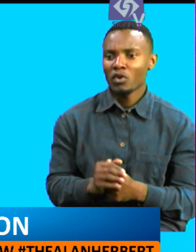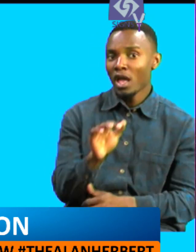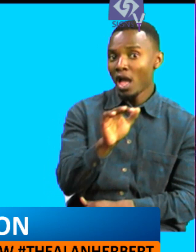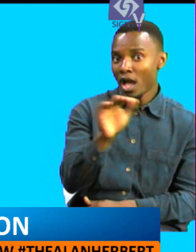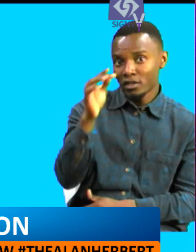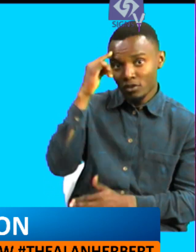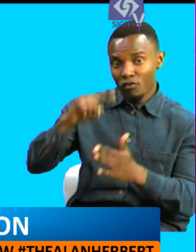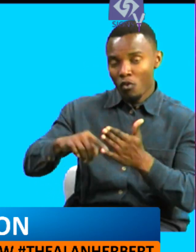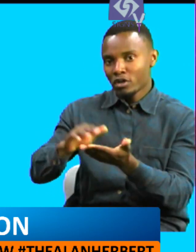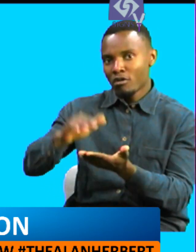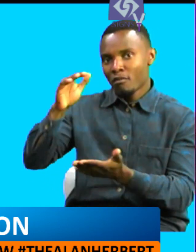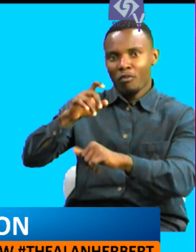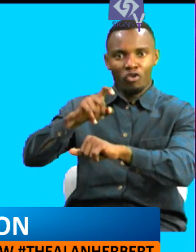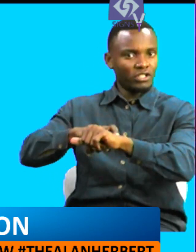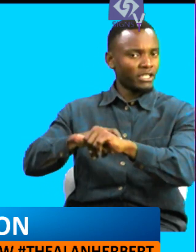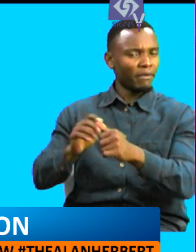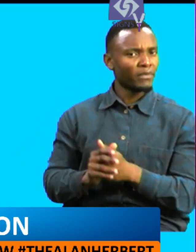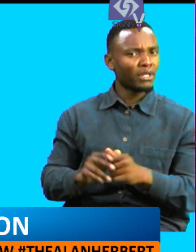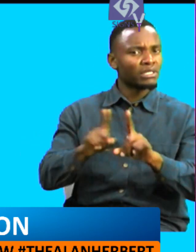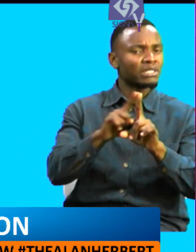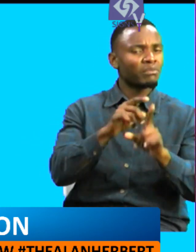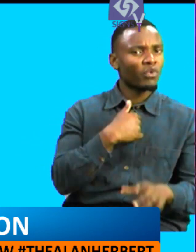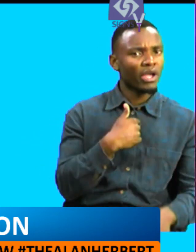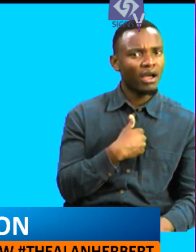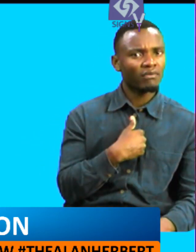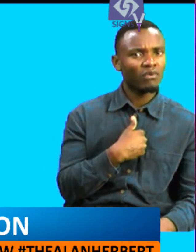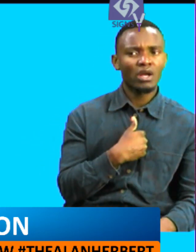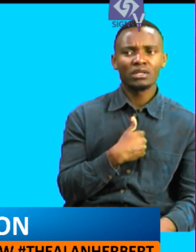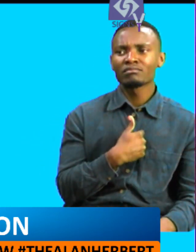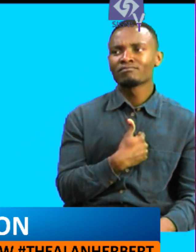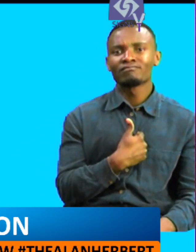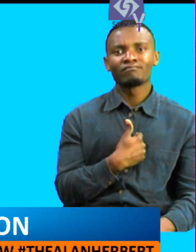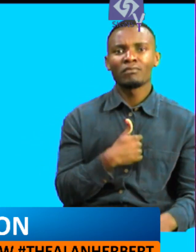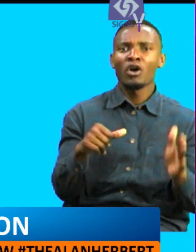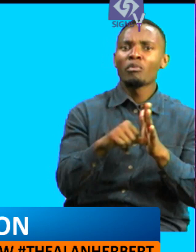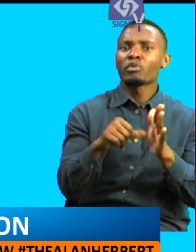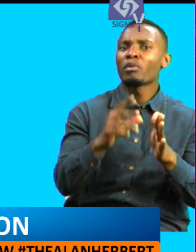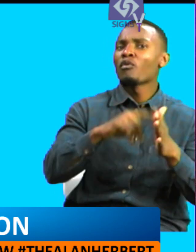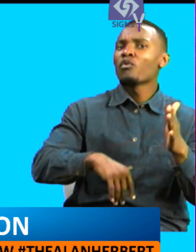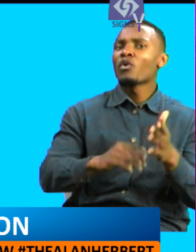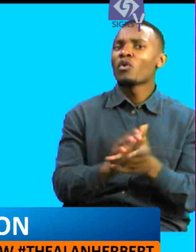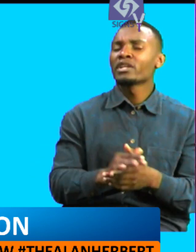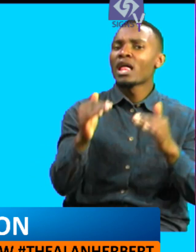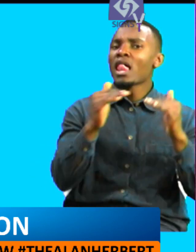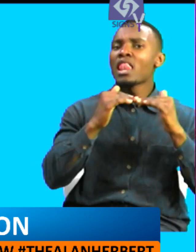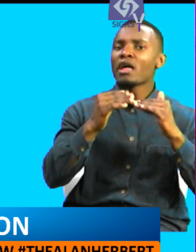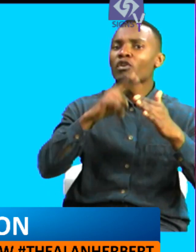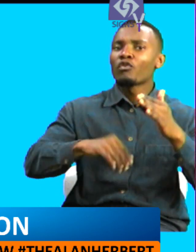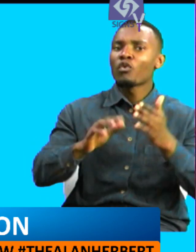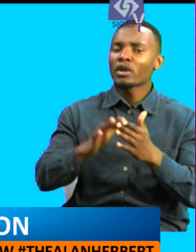asking for more time. Like there's an issue on hierarchy of stammering.